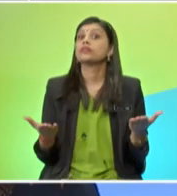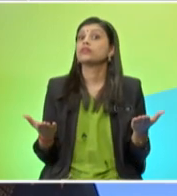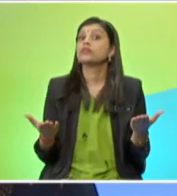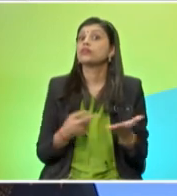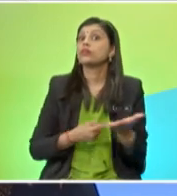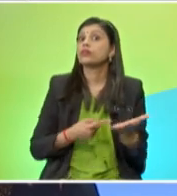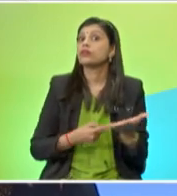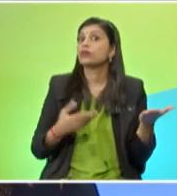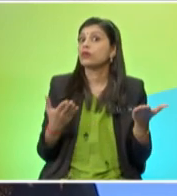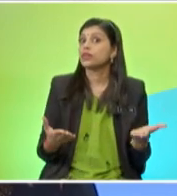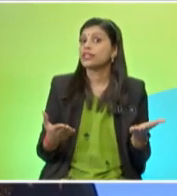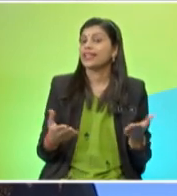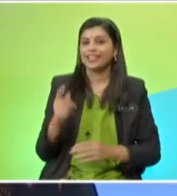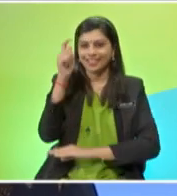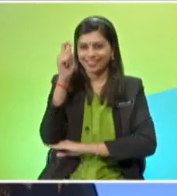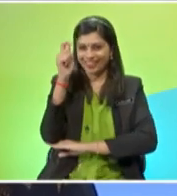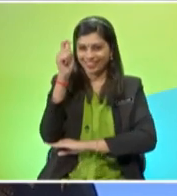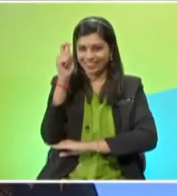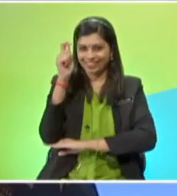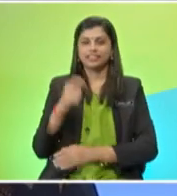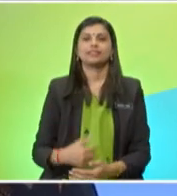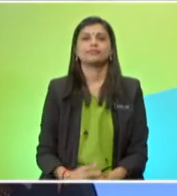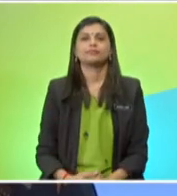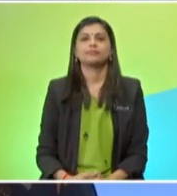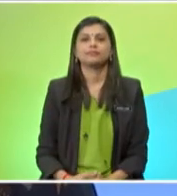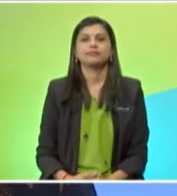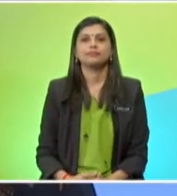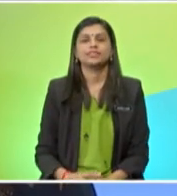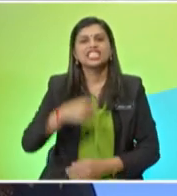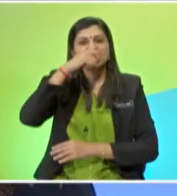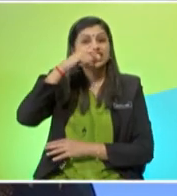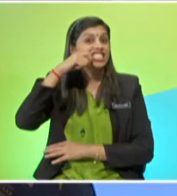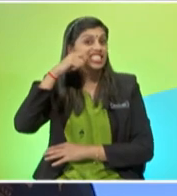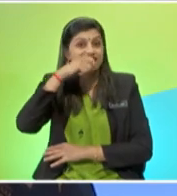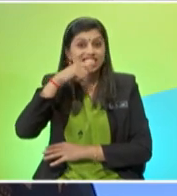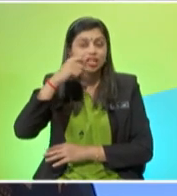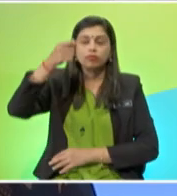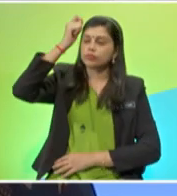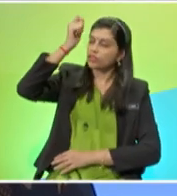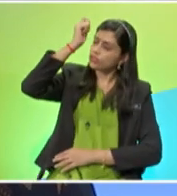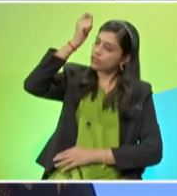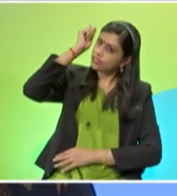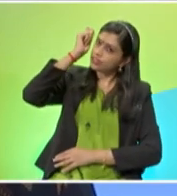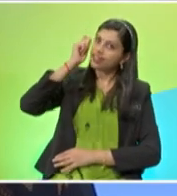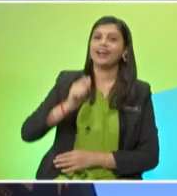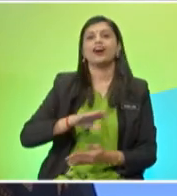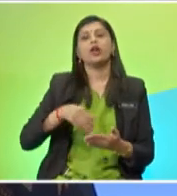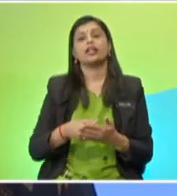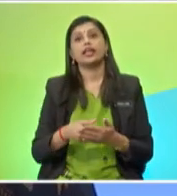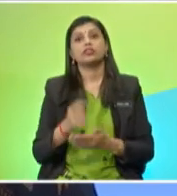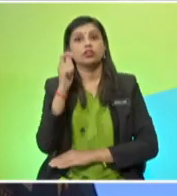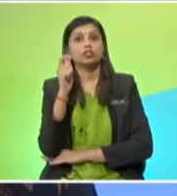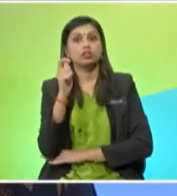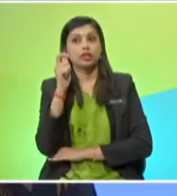the bathroom. Okay, where we brush our teeth, we bathe. Okay, so there's a bathtub there,